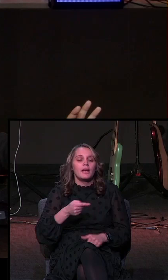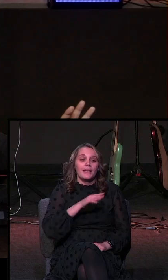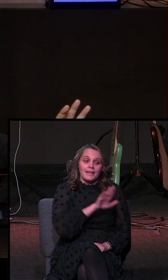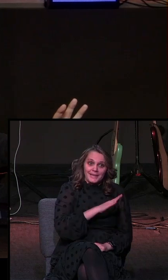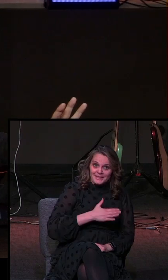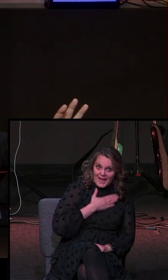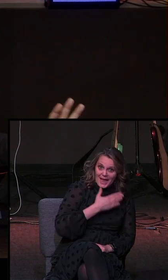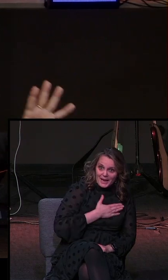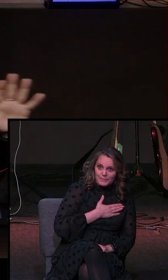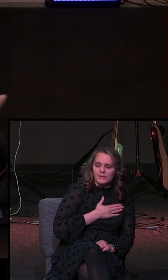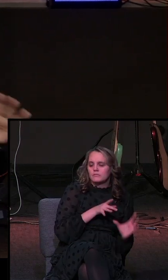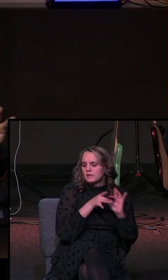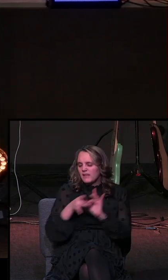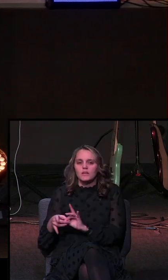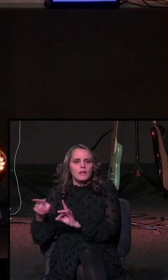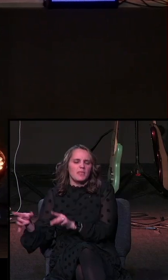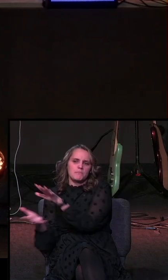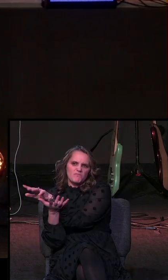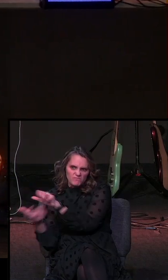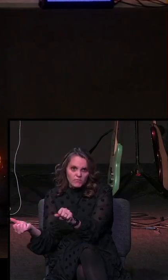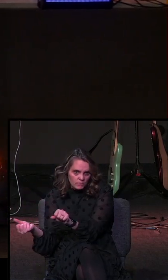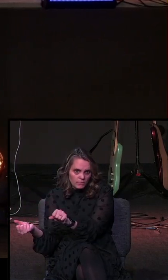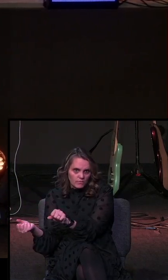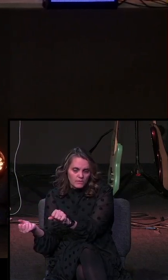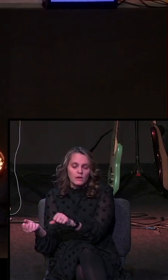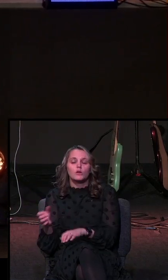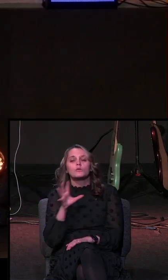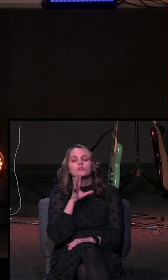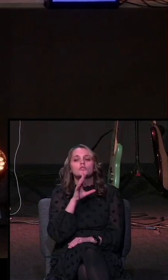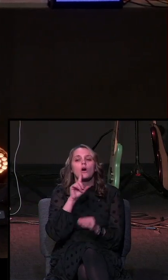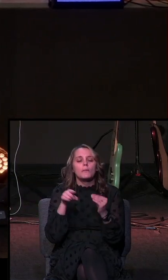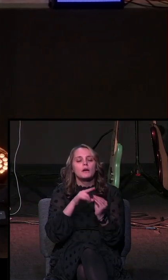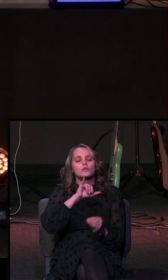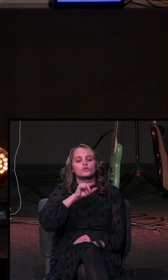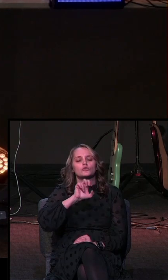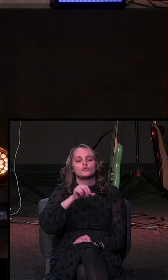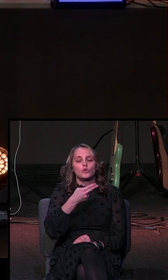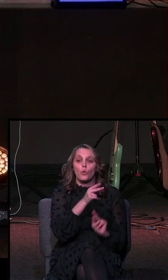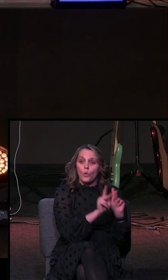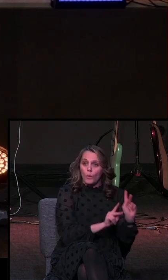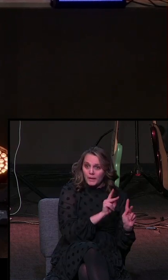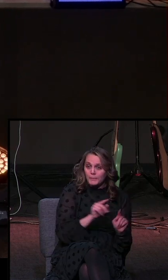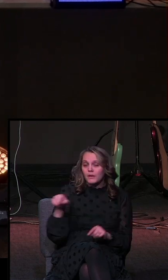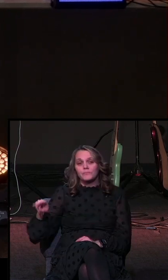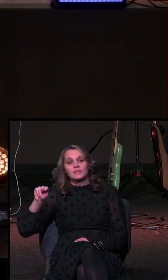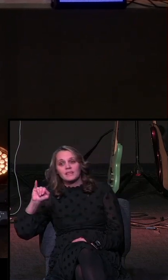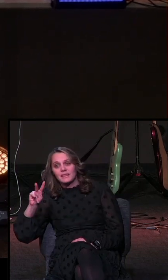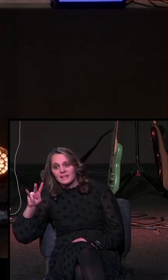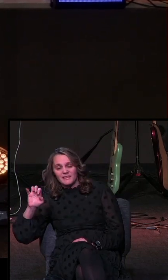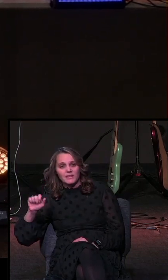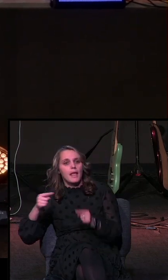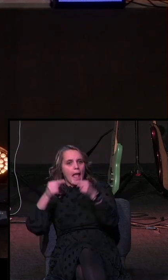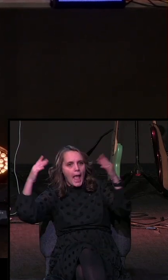of the Ninevites. We talked earlier in this series about how Jonah's people and the Ninevites were kind of, you know, rivals of each other. Nineveh was the capital